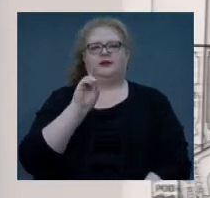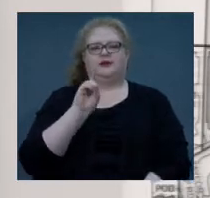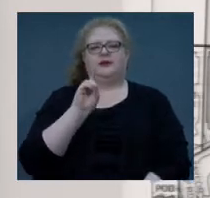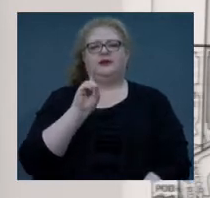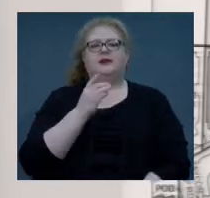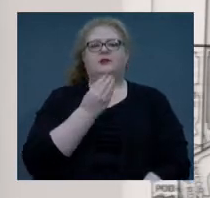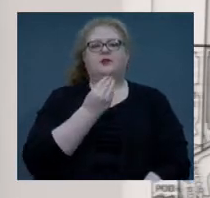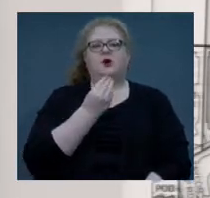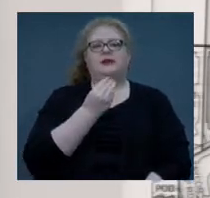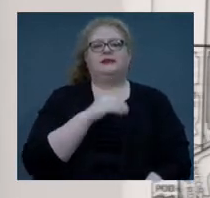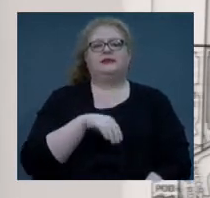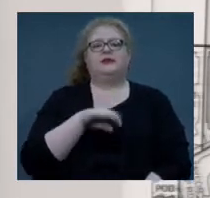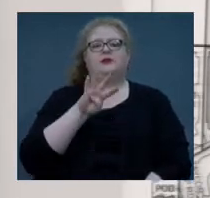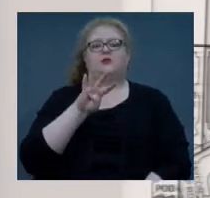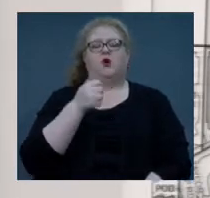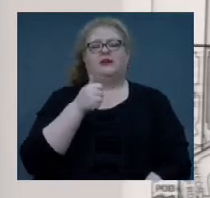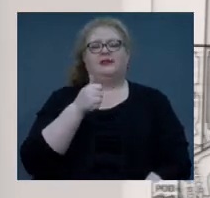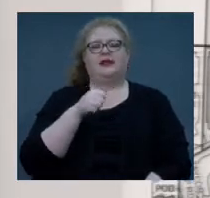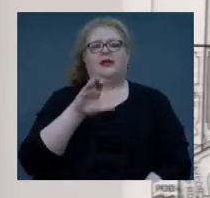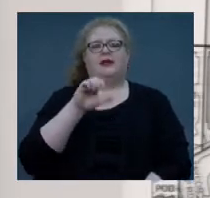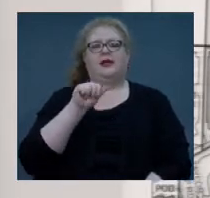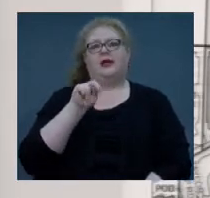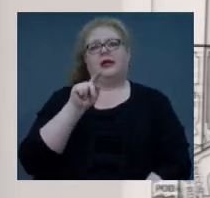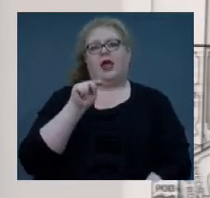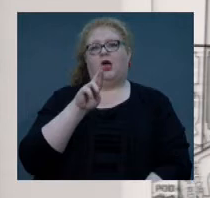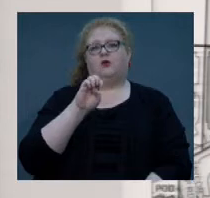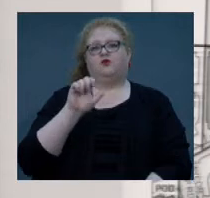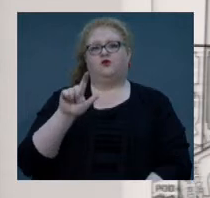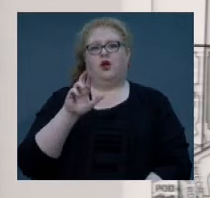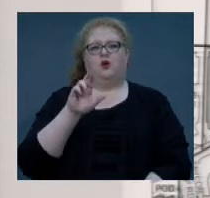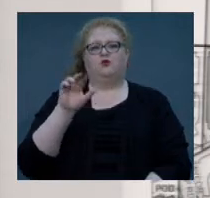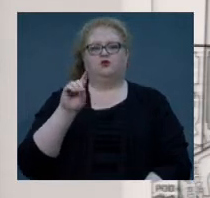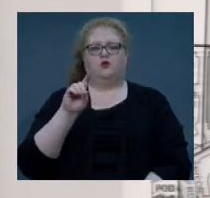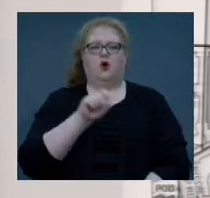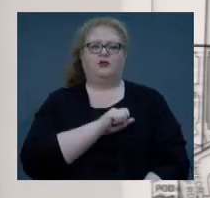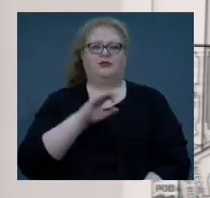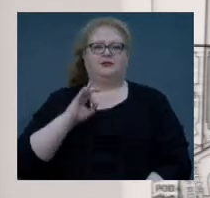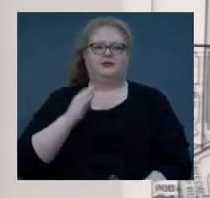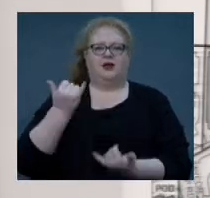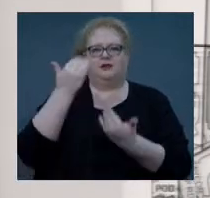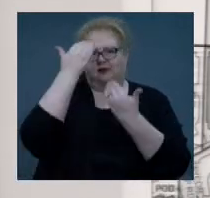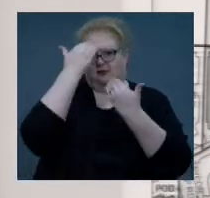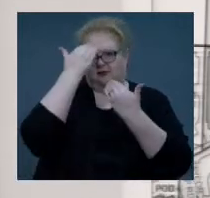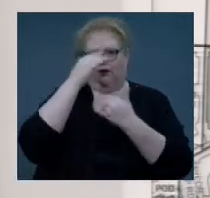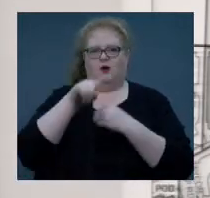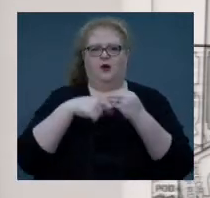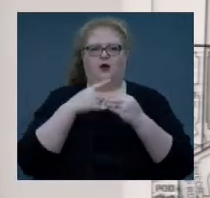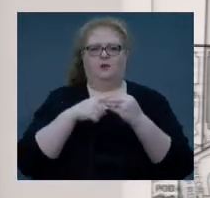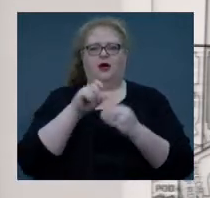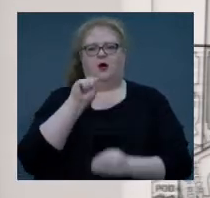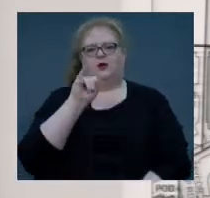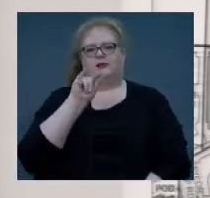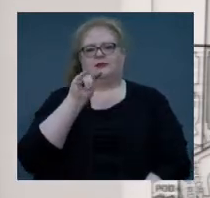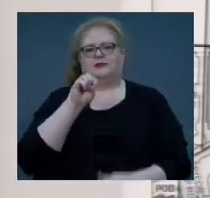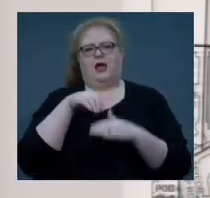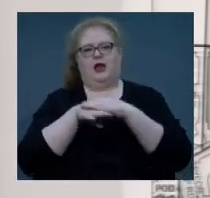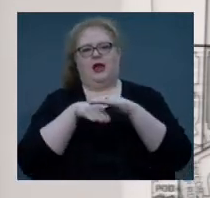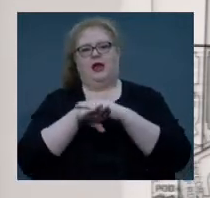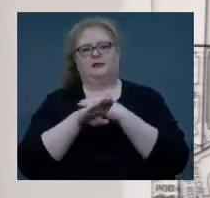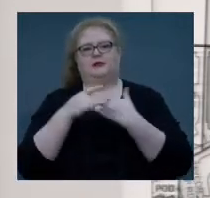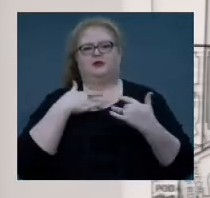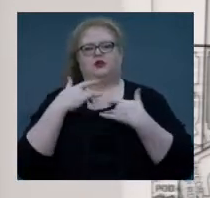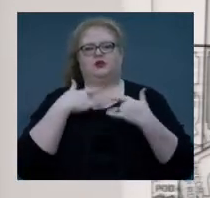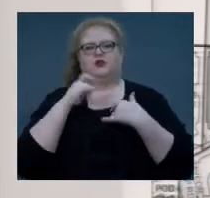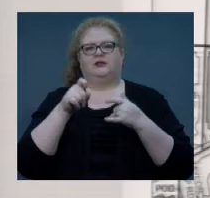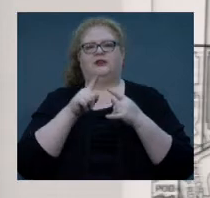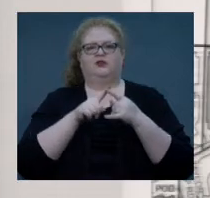at 14410 Cantrell Road. Staff has been made aware of a site access concerns needing to be resolved and requests